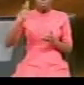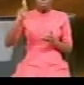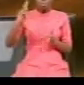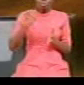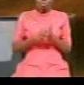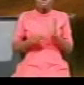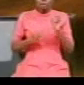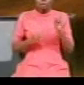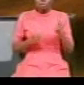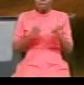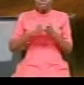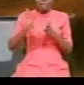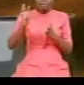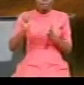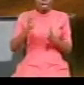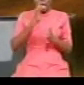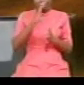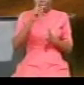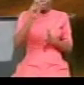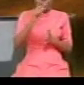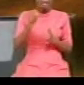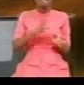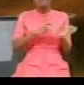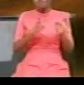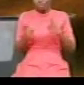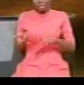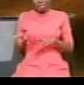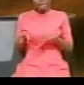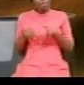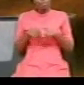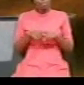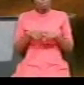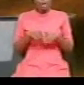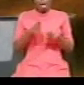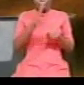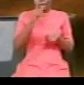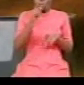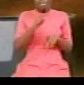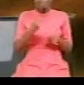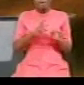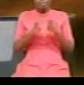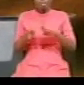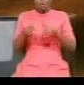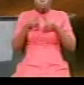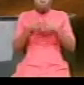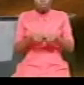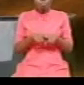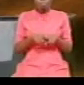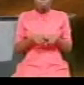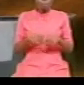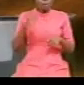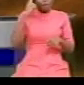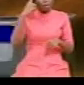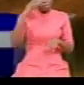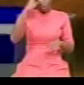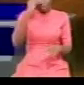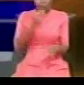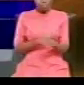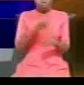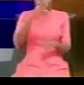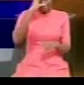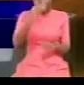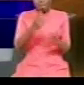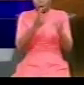40. Be ye therefore ready. Be ye therefore ready also. For the Son of